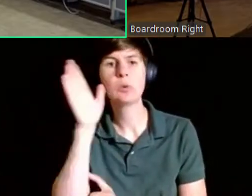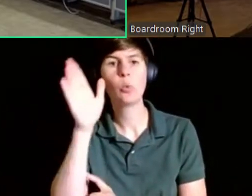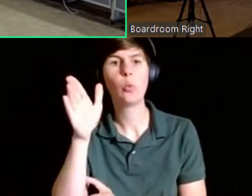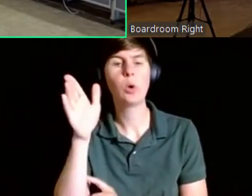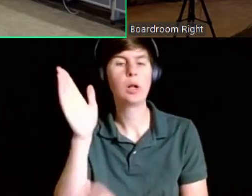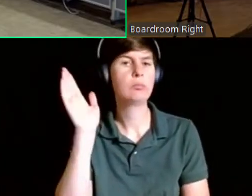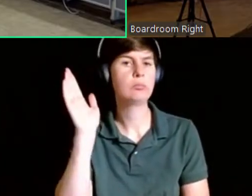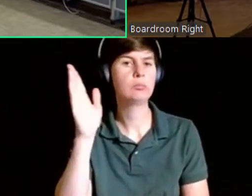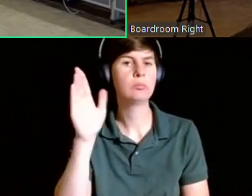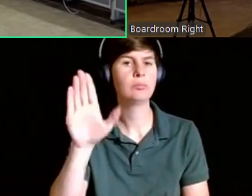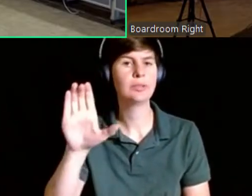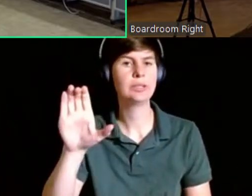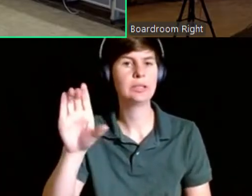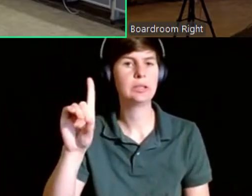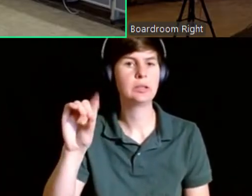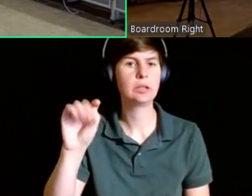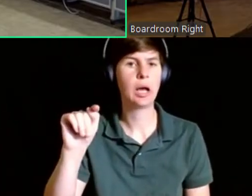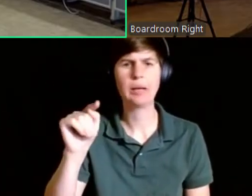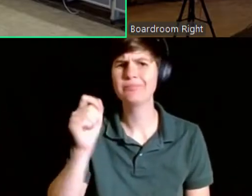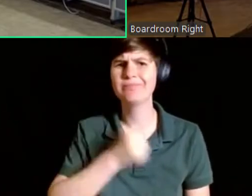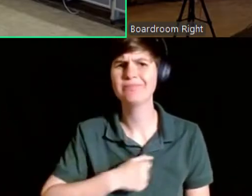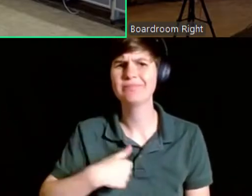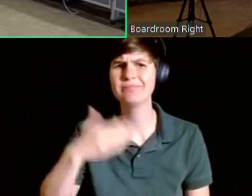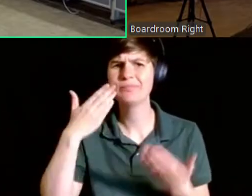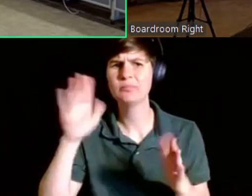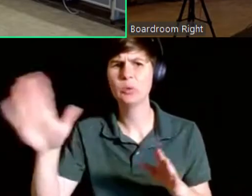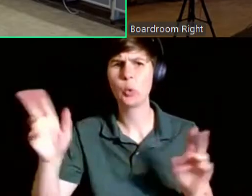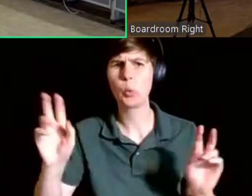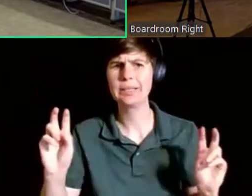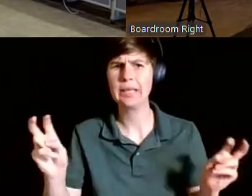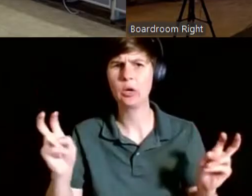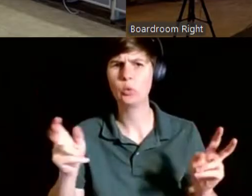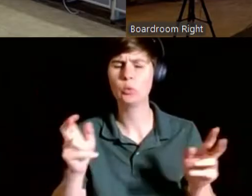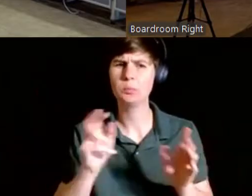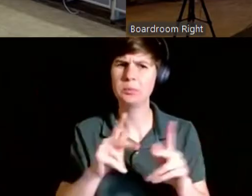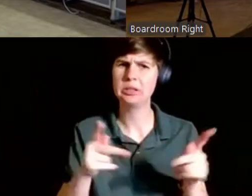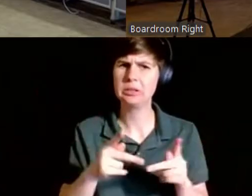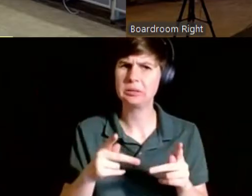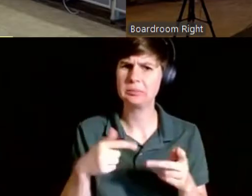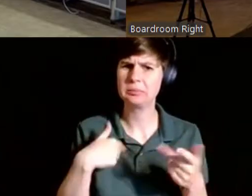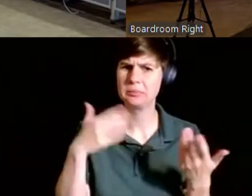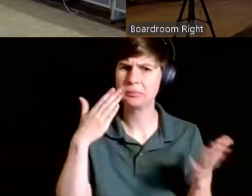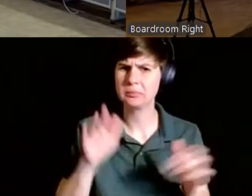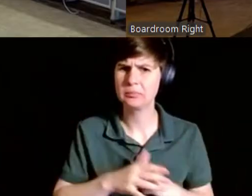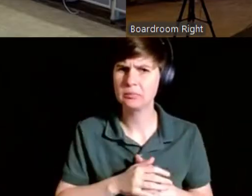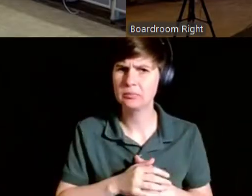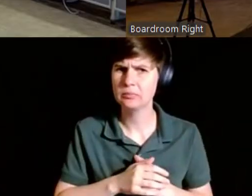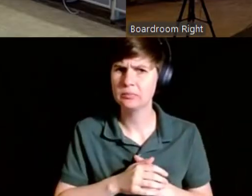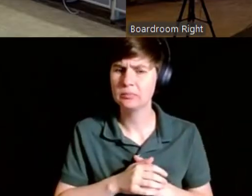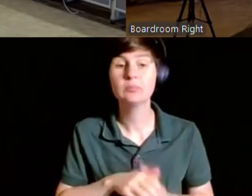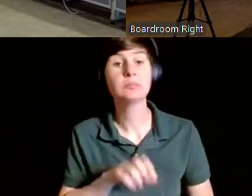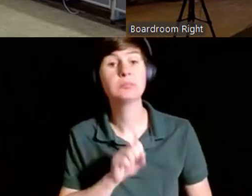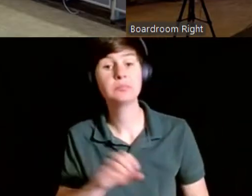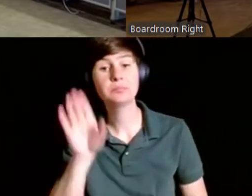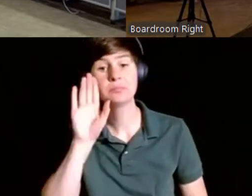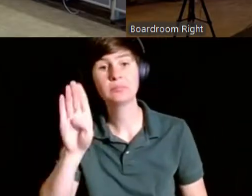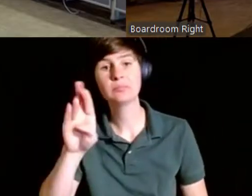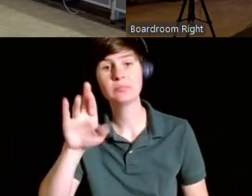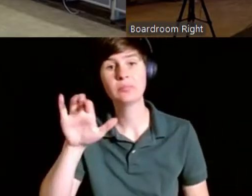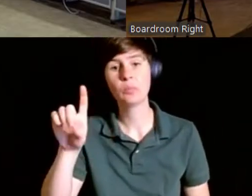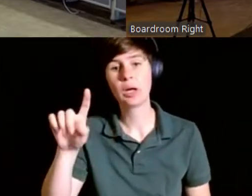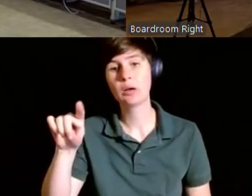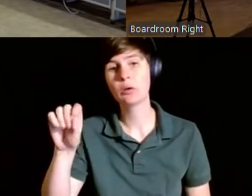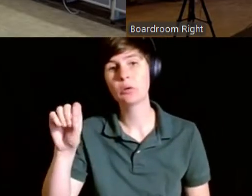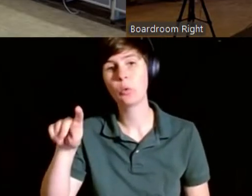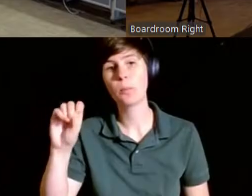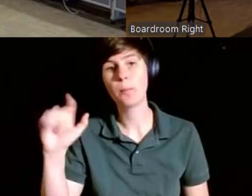I don't know your title, but yes. Yeah, hi, I'm Brad Topol. I